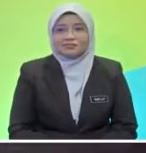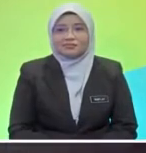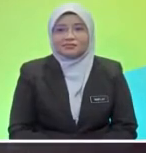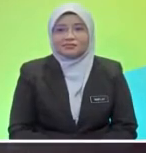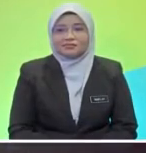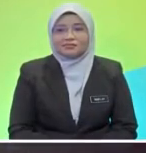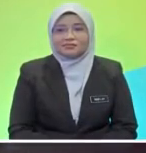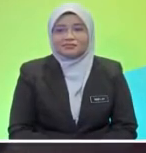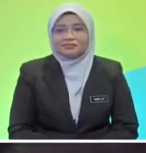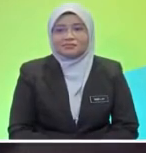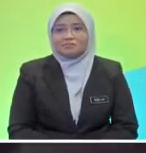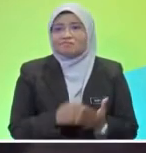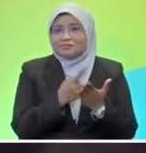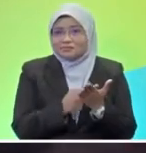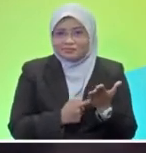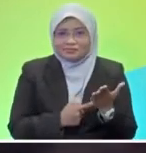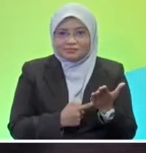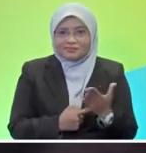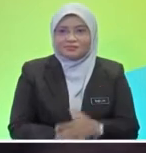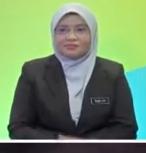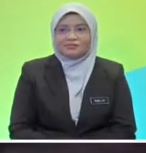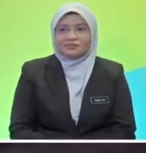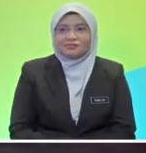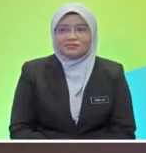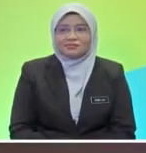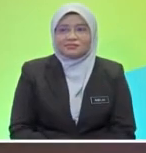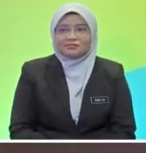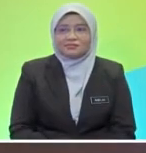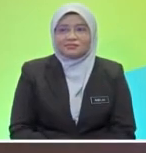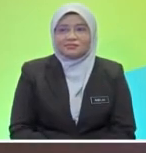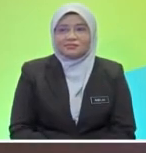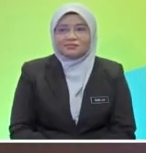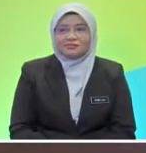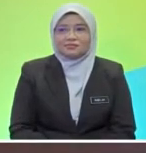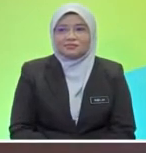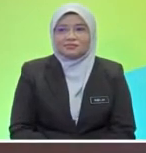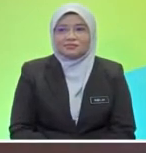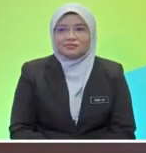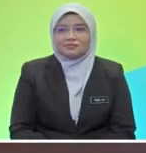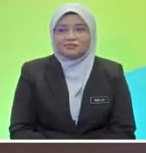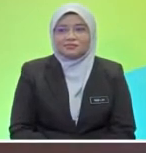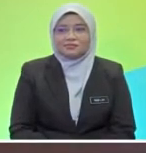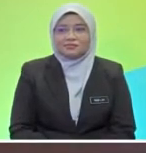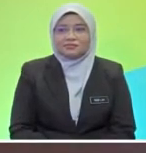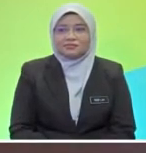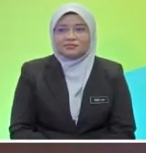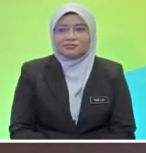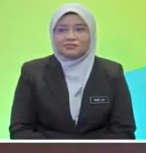let's throw it there. Ooh. What is that? That is something that I do when I'm angry.